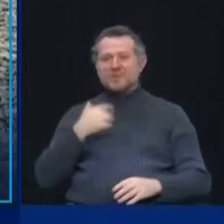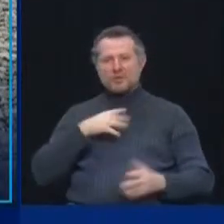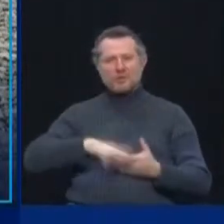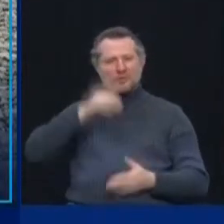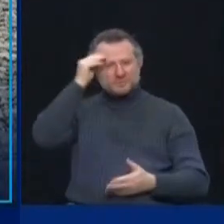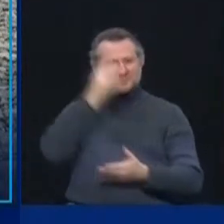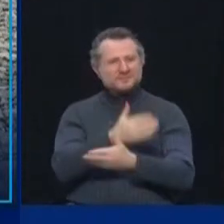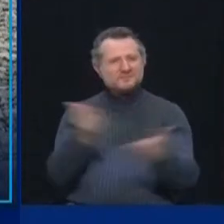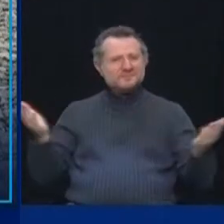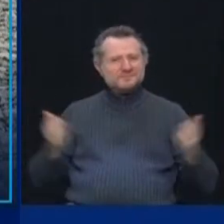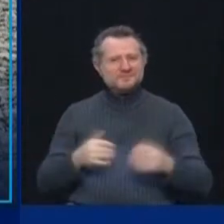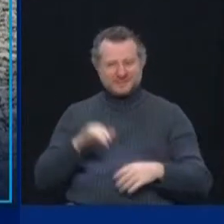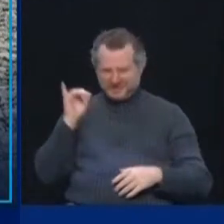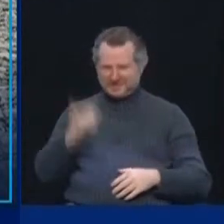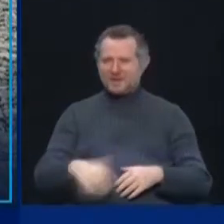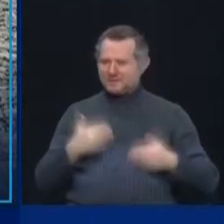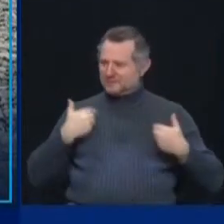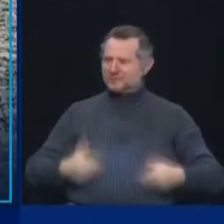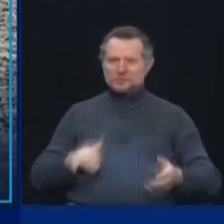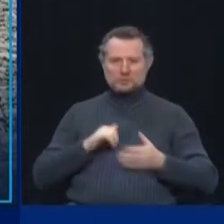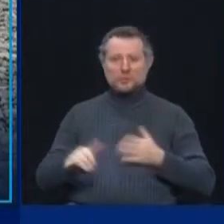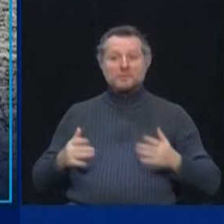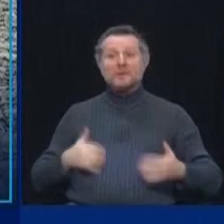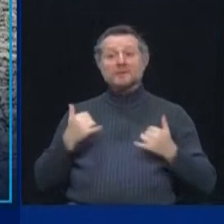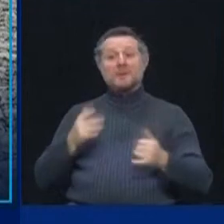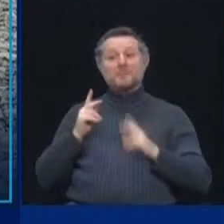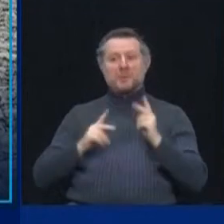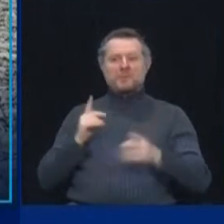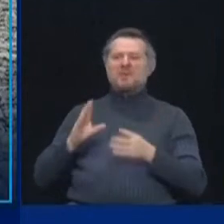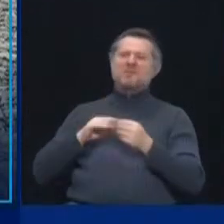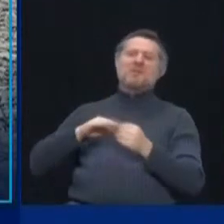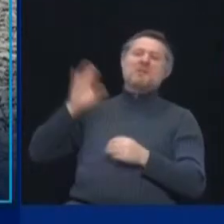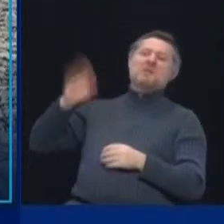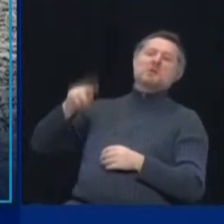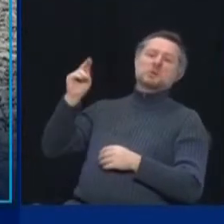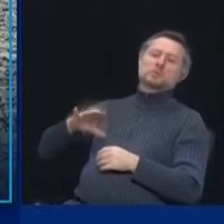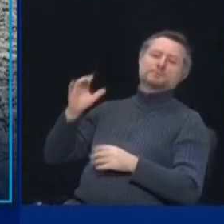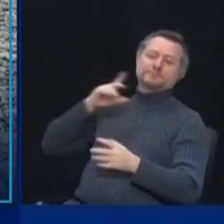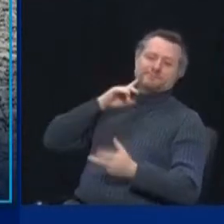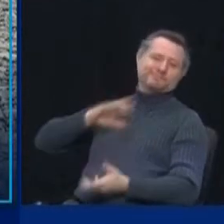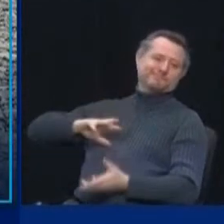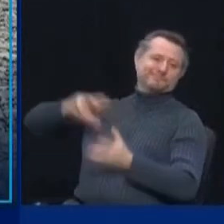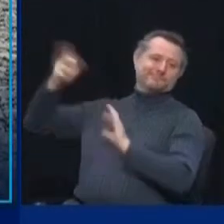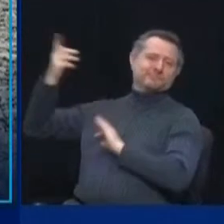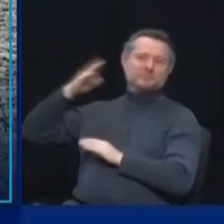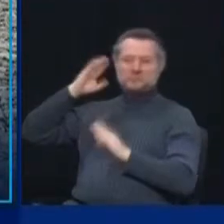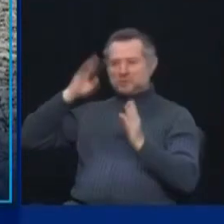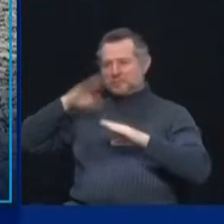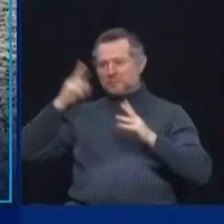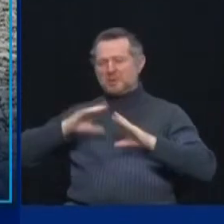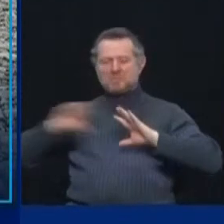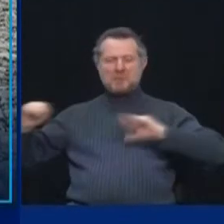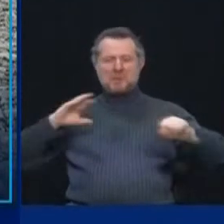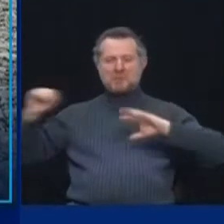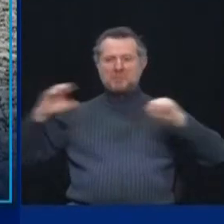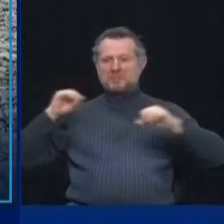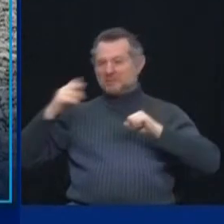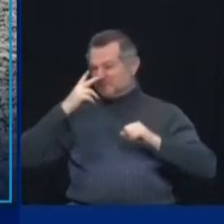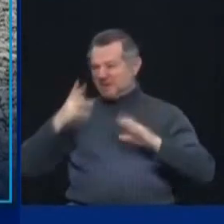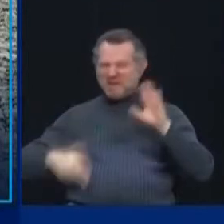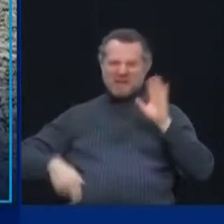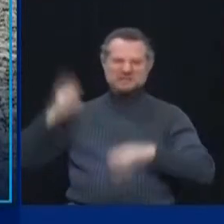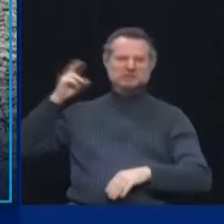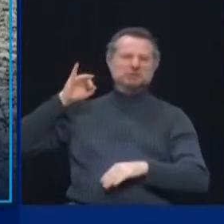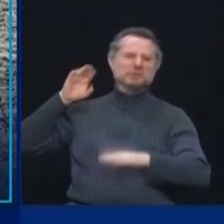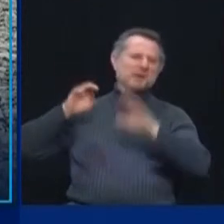are. Now you have people saying, oh, the city's in trouble. City has real crime